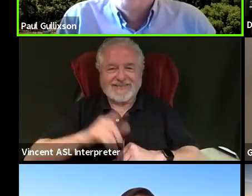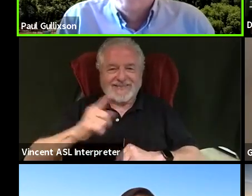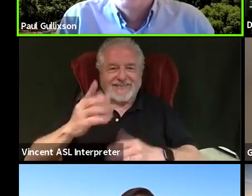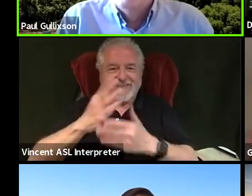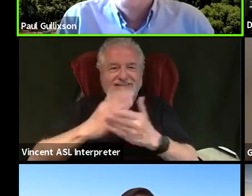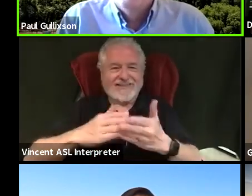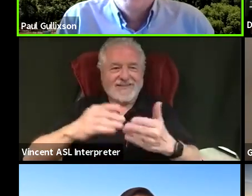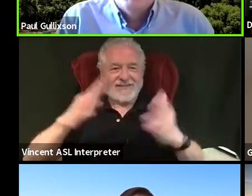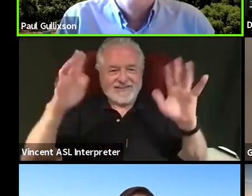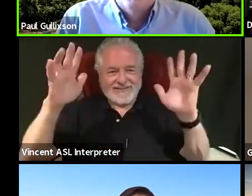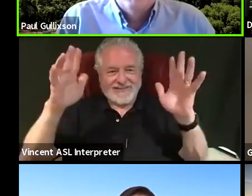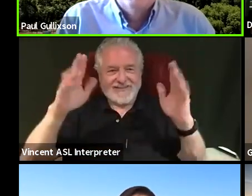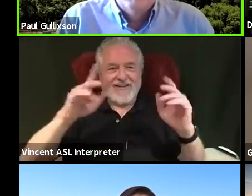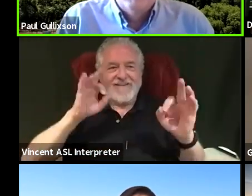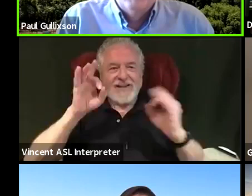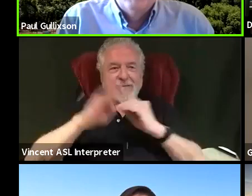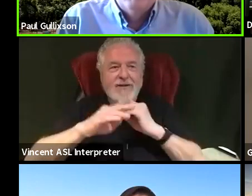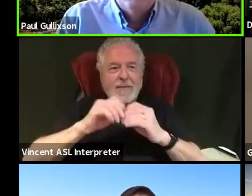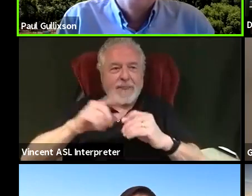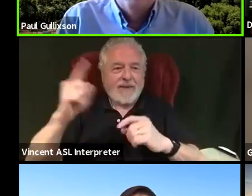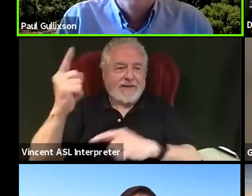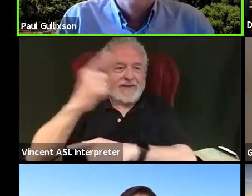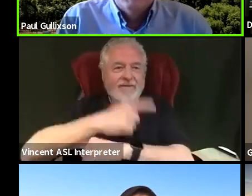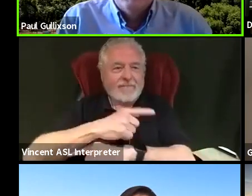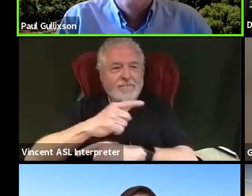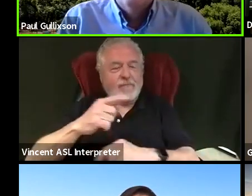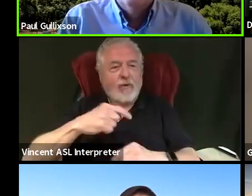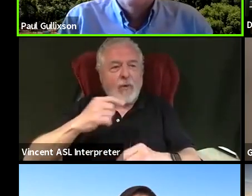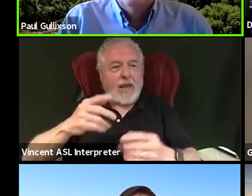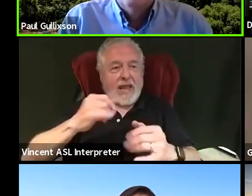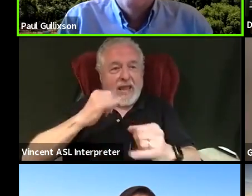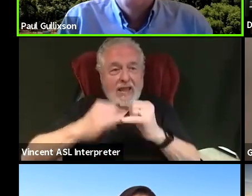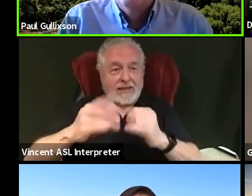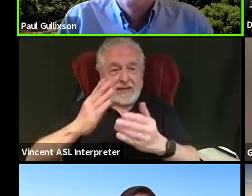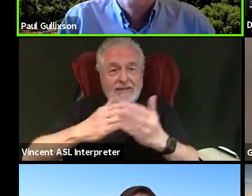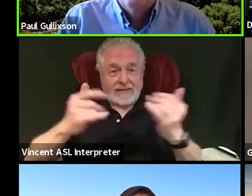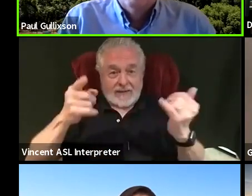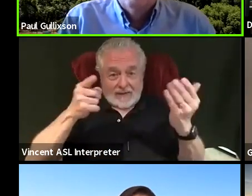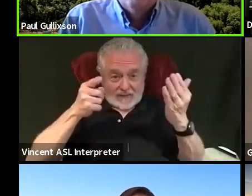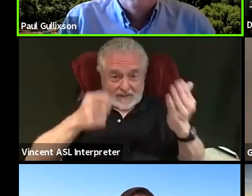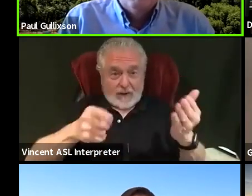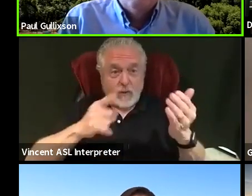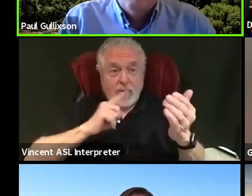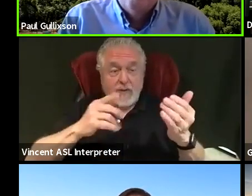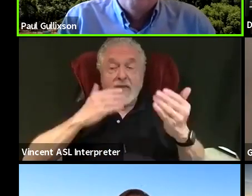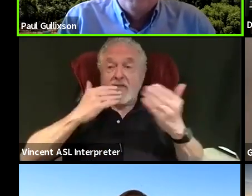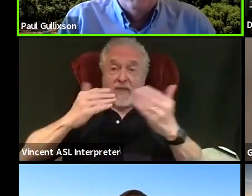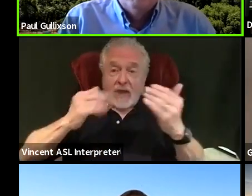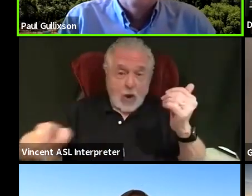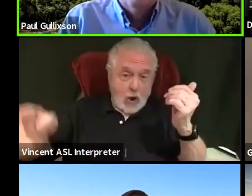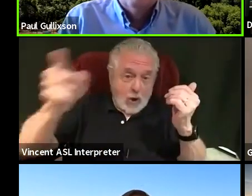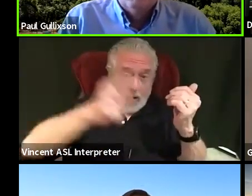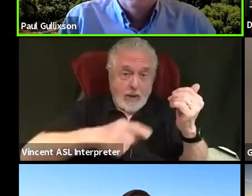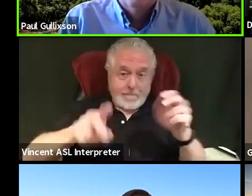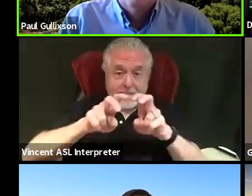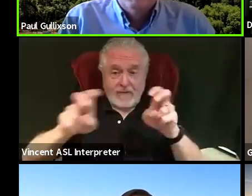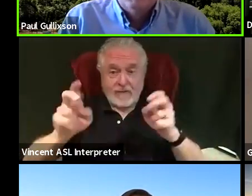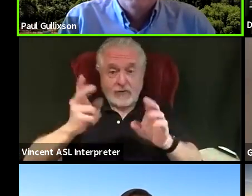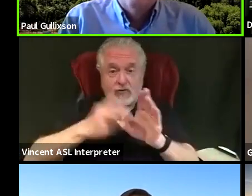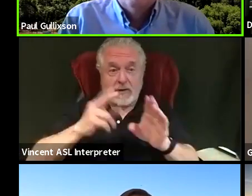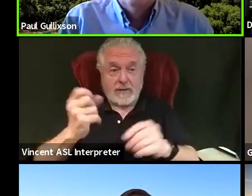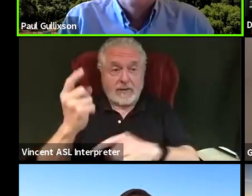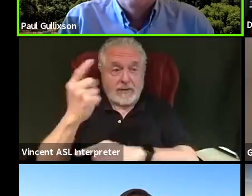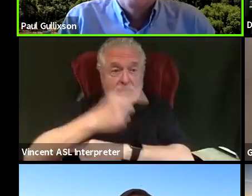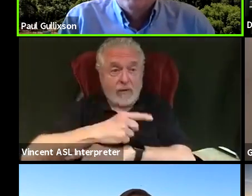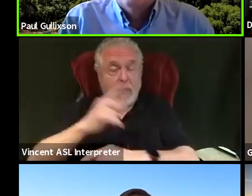some positive feedback we got today. We are going to end our session there. We really want to thank all of our panelists for joining us